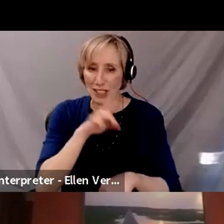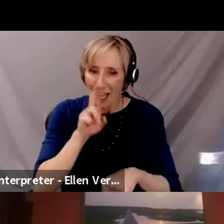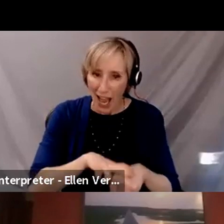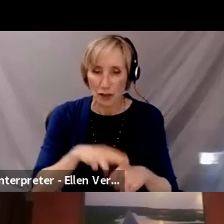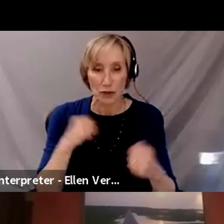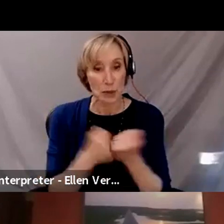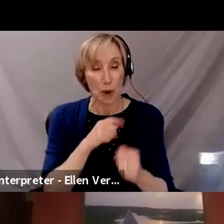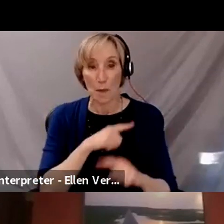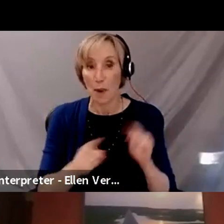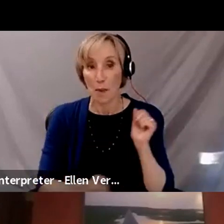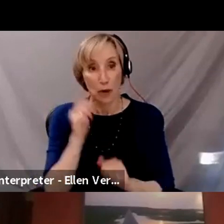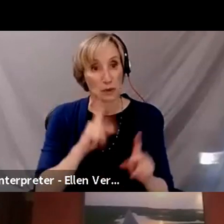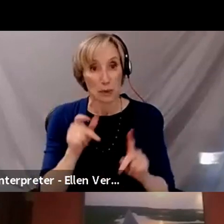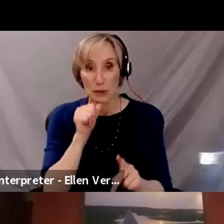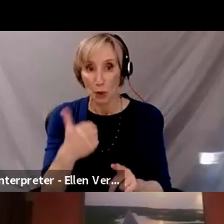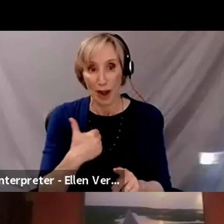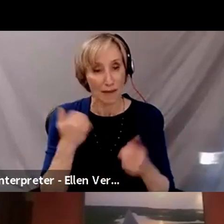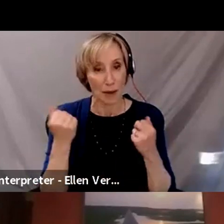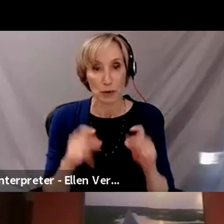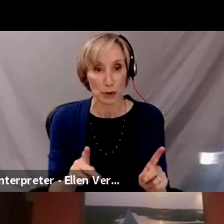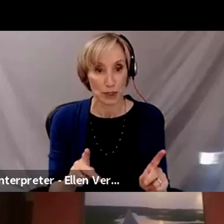life artificially in one way or another.